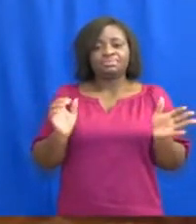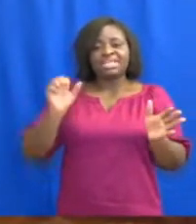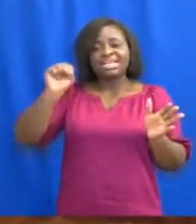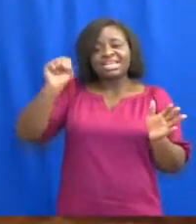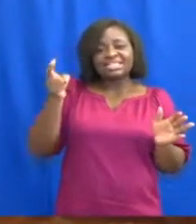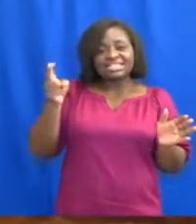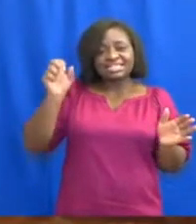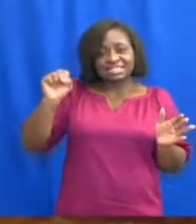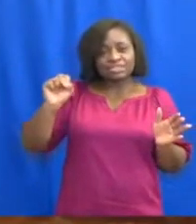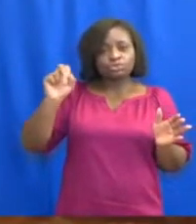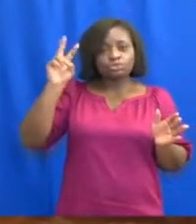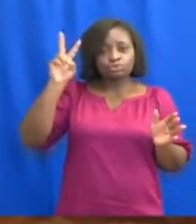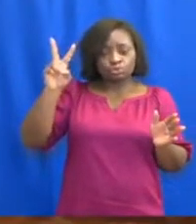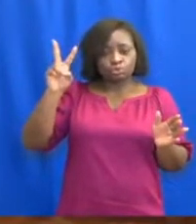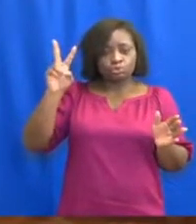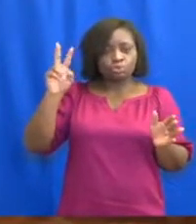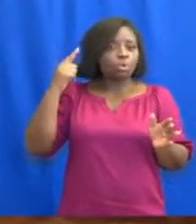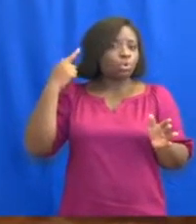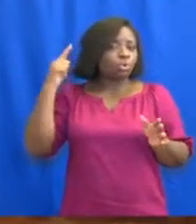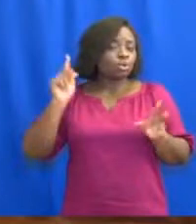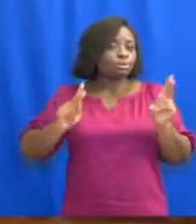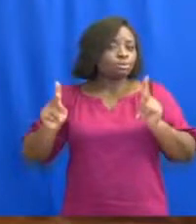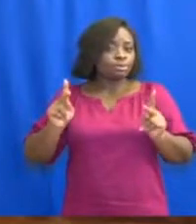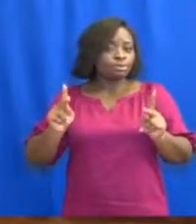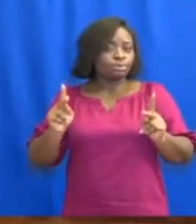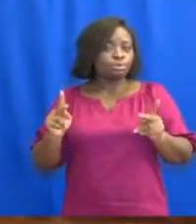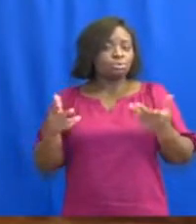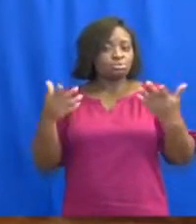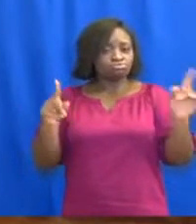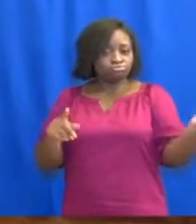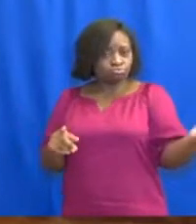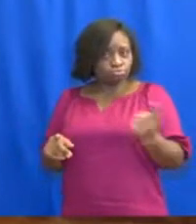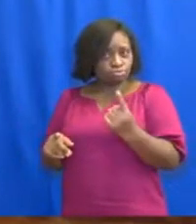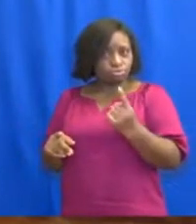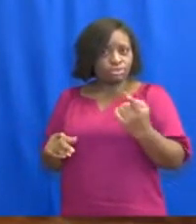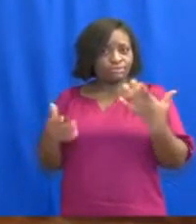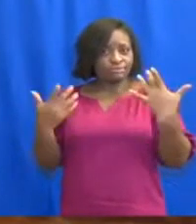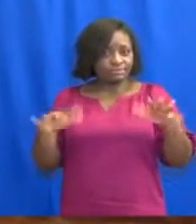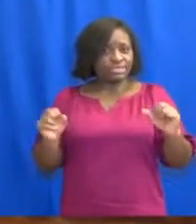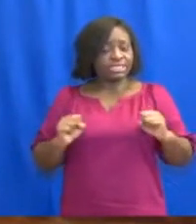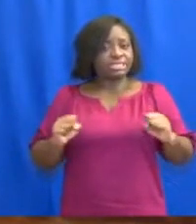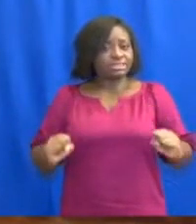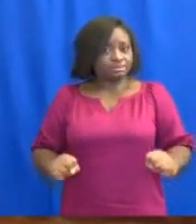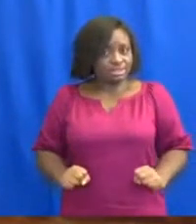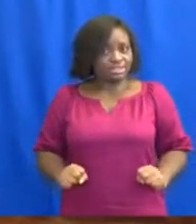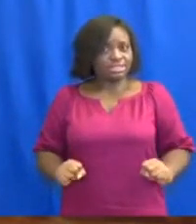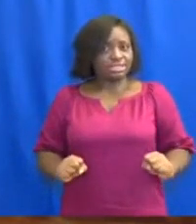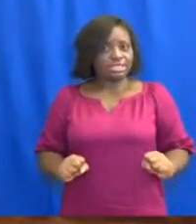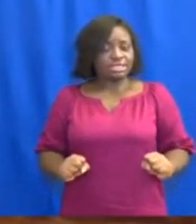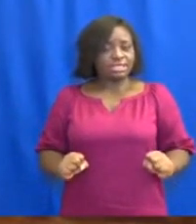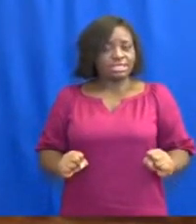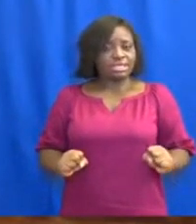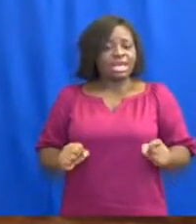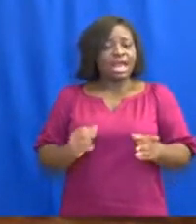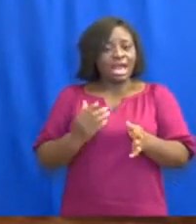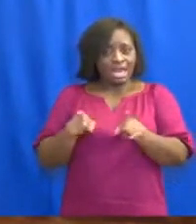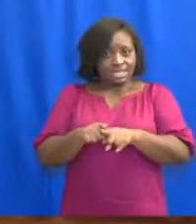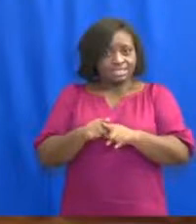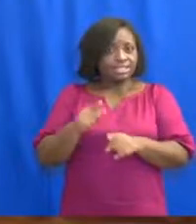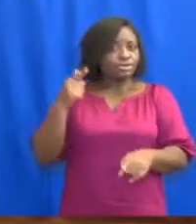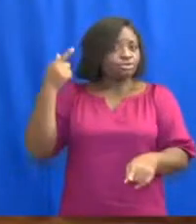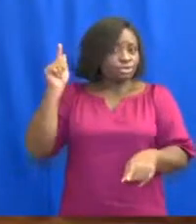SHS 2 go track for also, Besa Ako Wie, one term edikan. Send a green track for